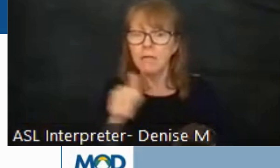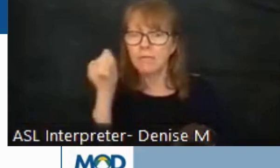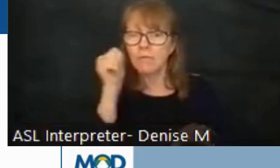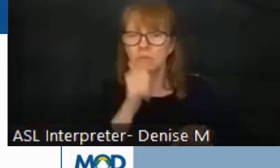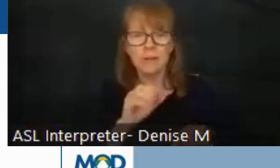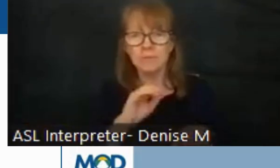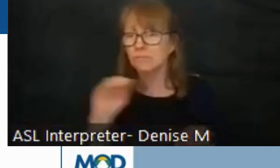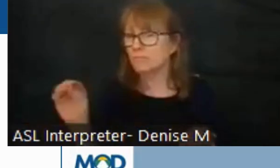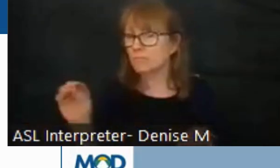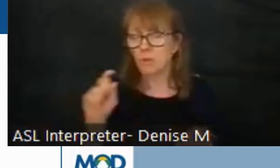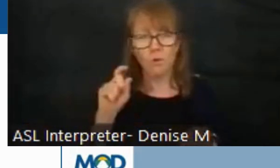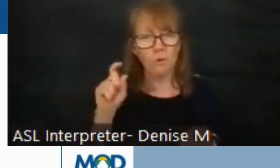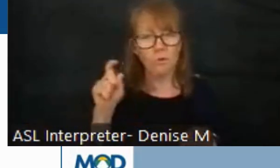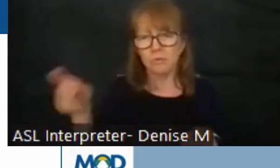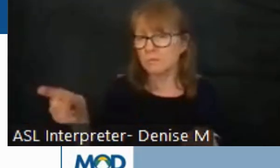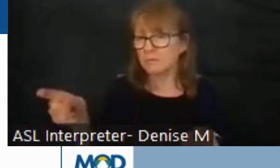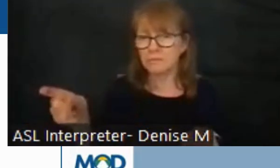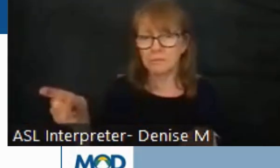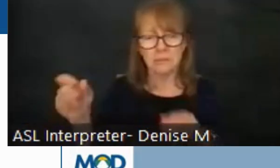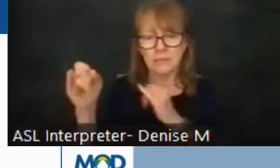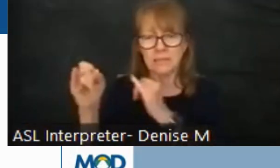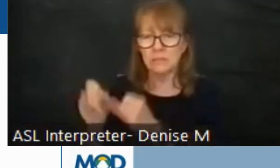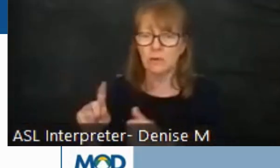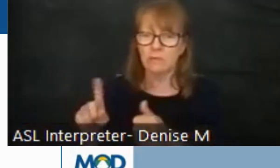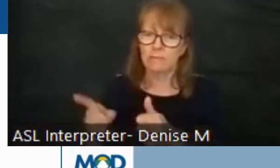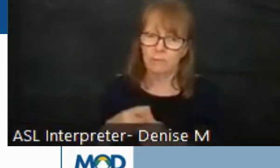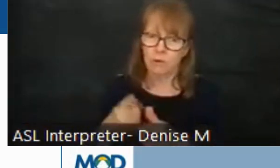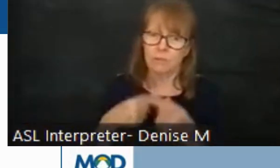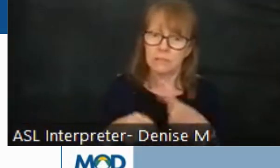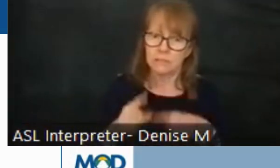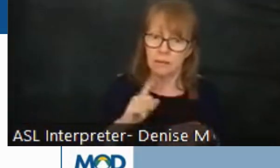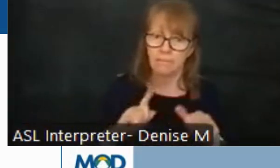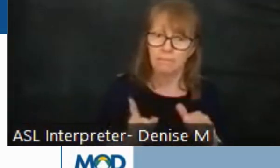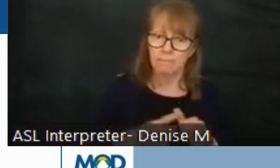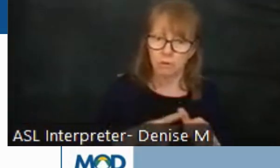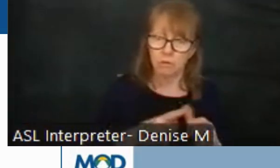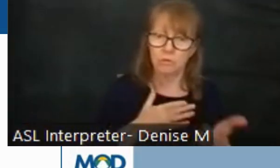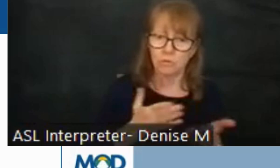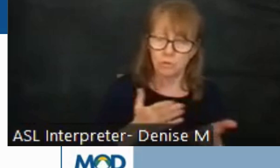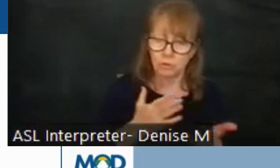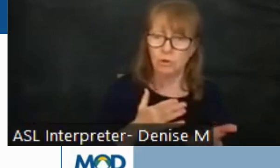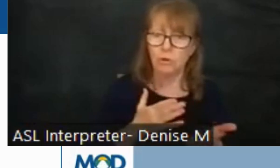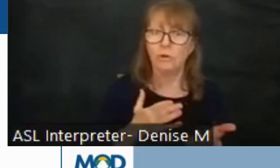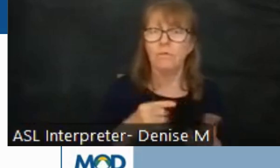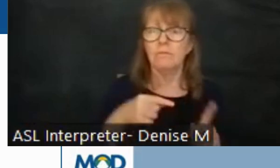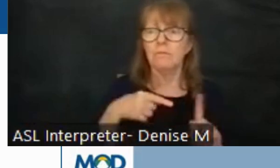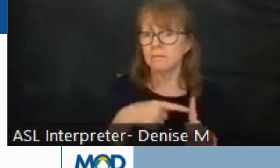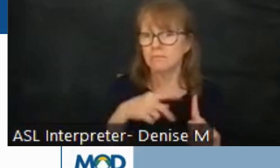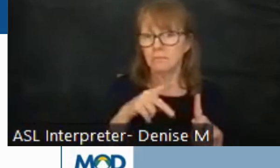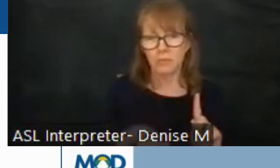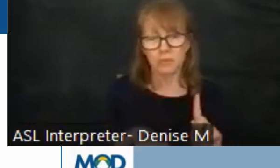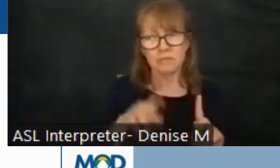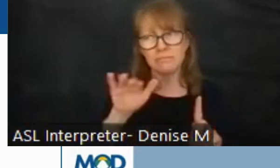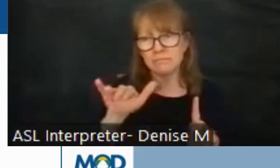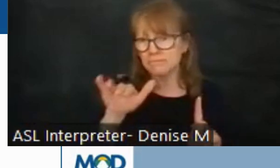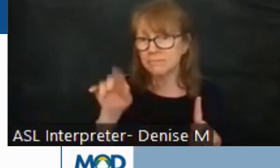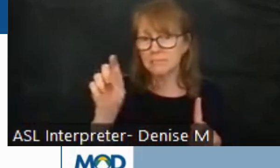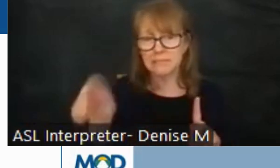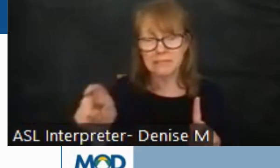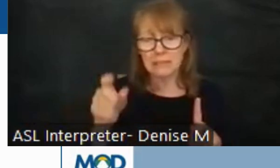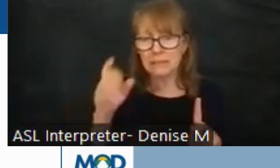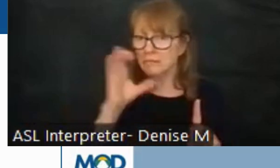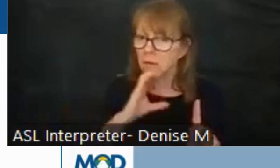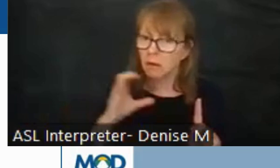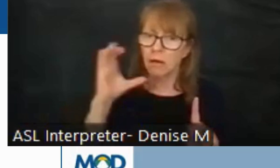and it's only available typically on a first come, first served basis. And the person making the request needs it because usually they can't